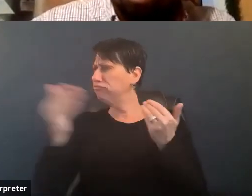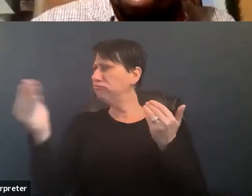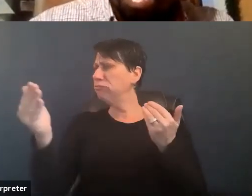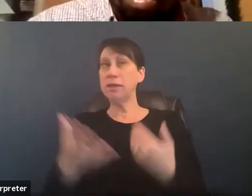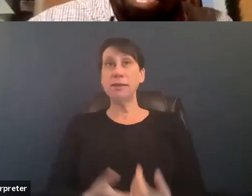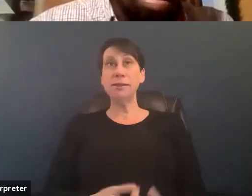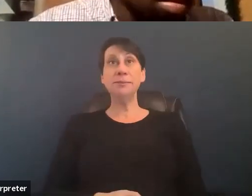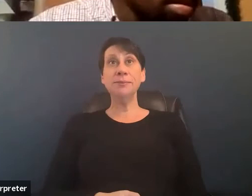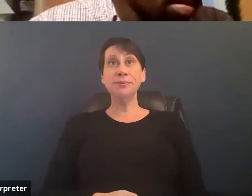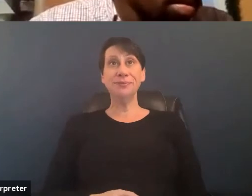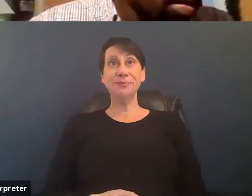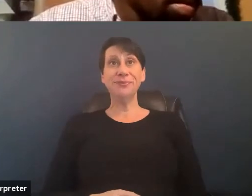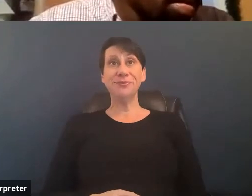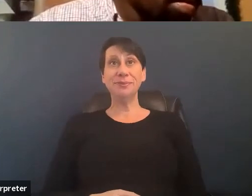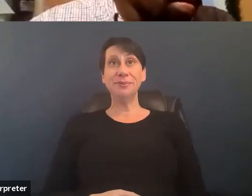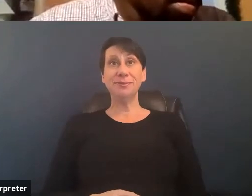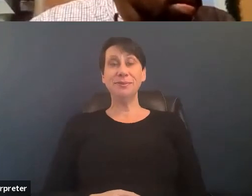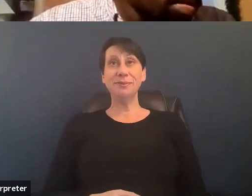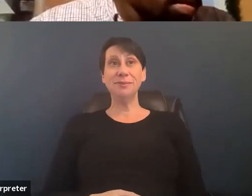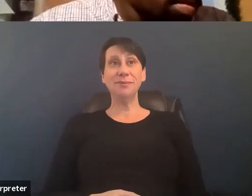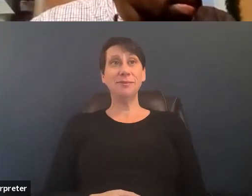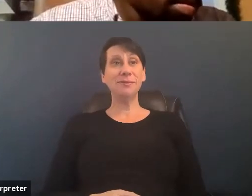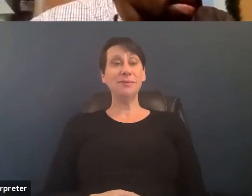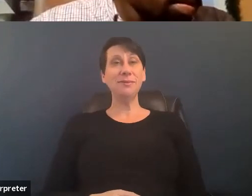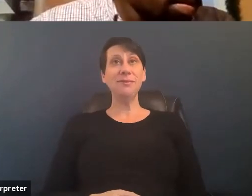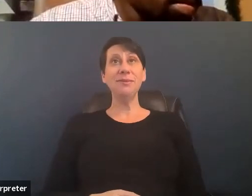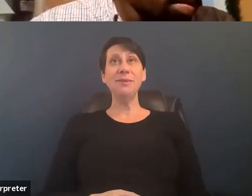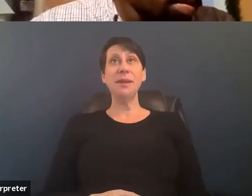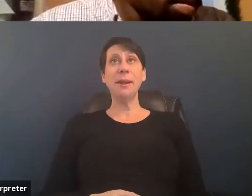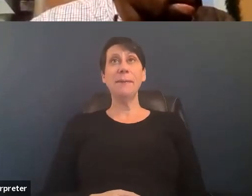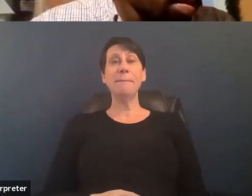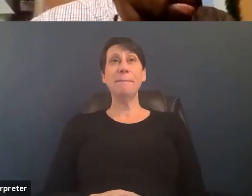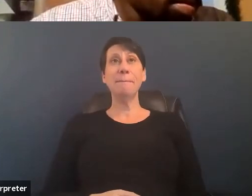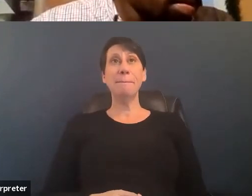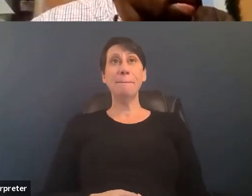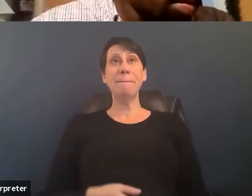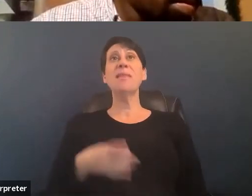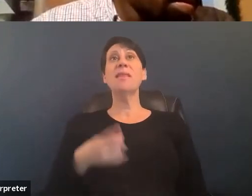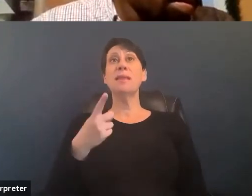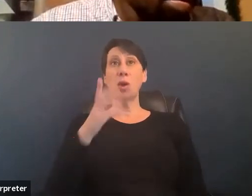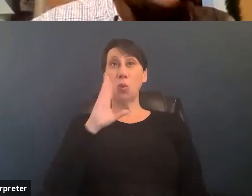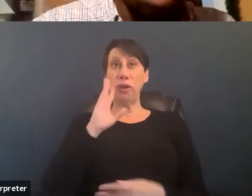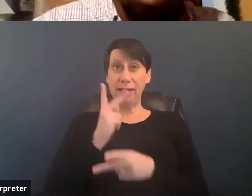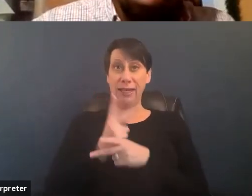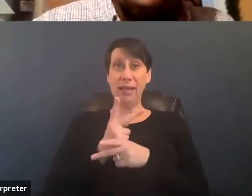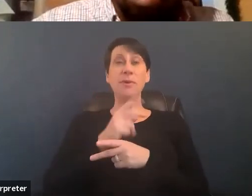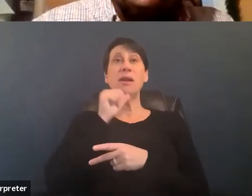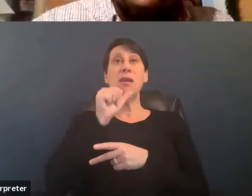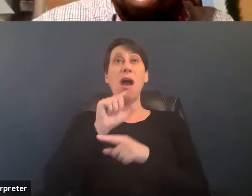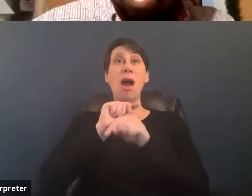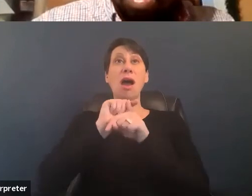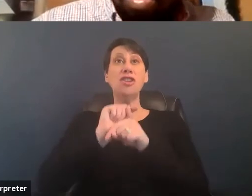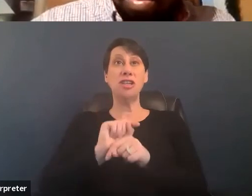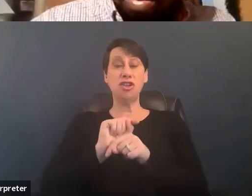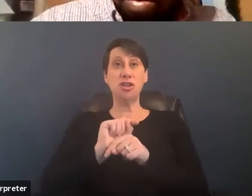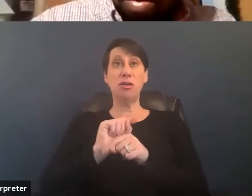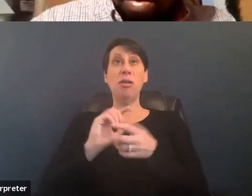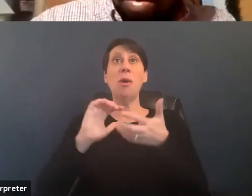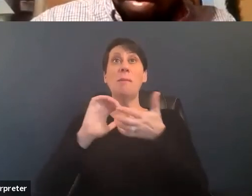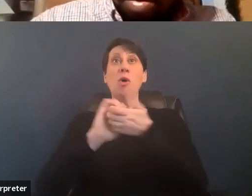I'm going to hold on to those non-traditional partnerships. because they seek after